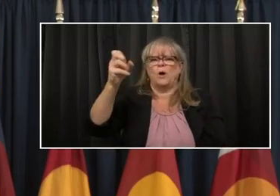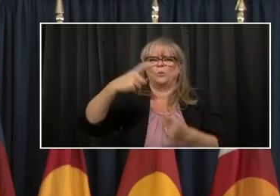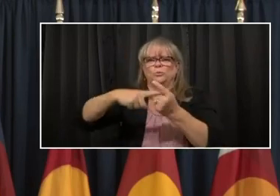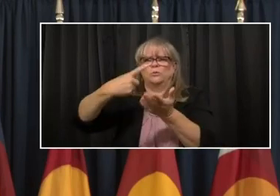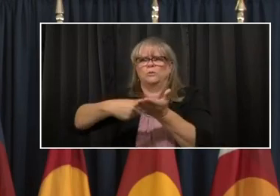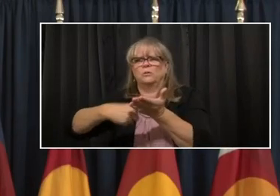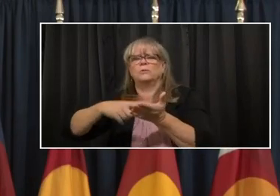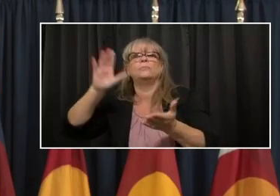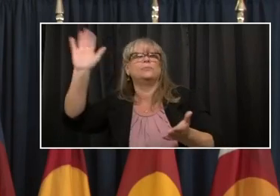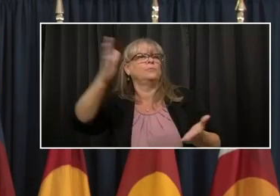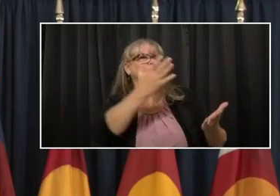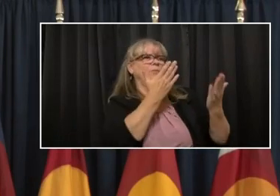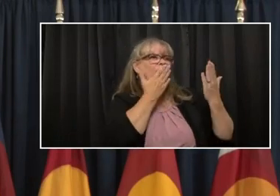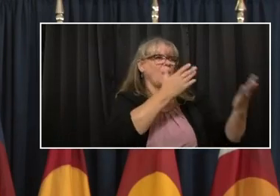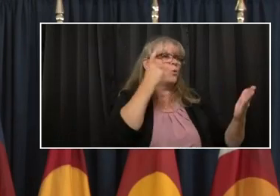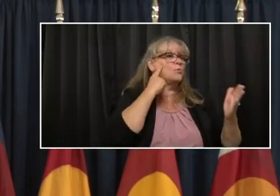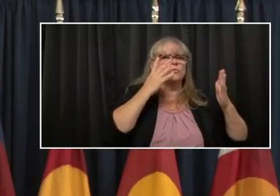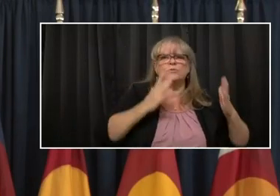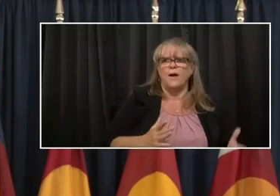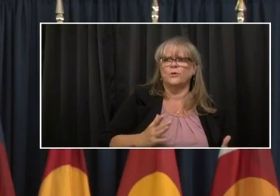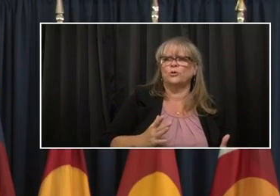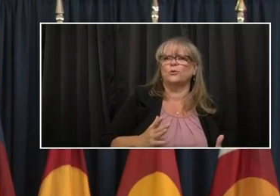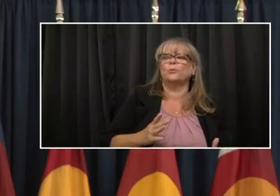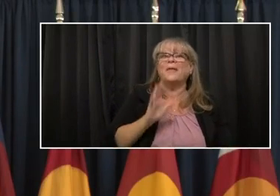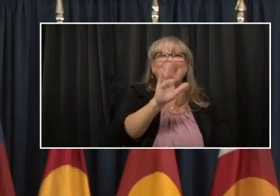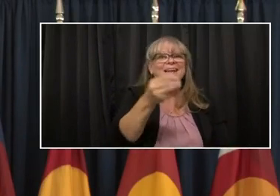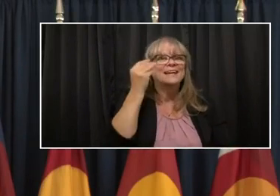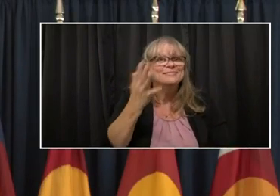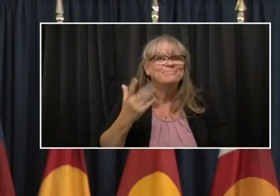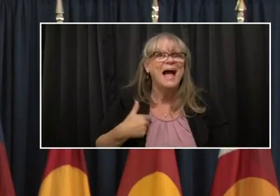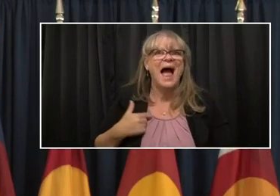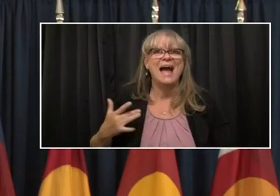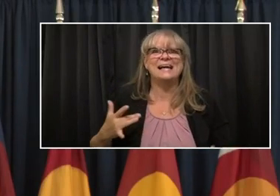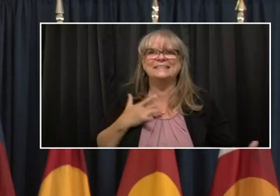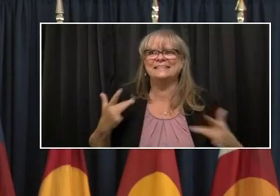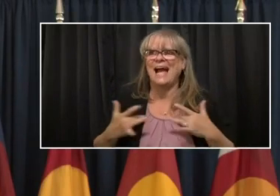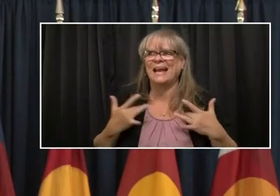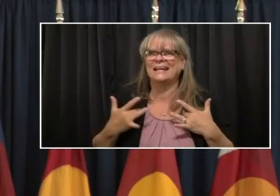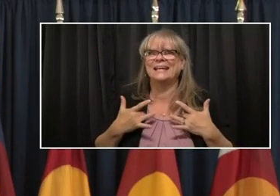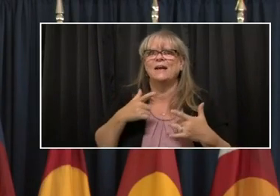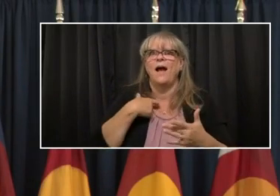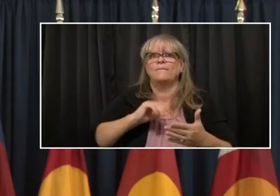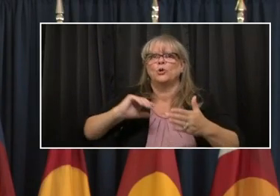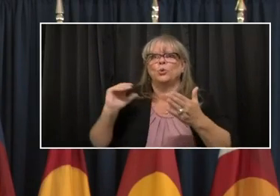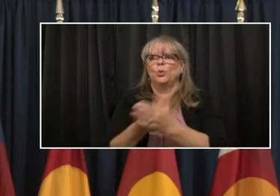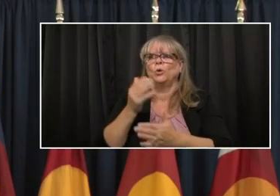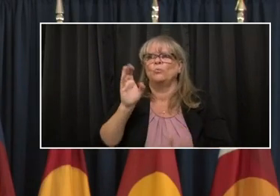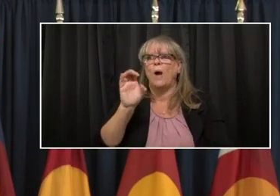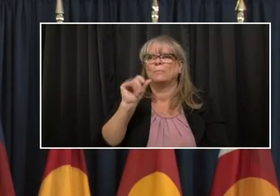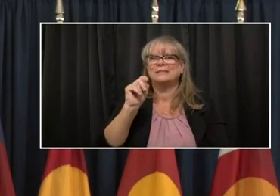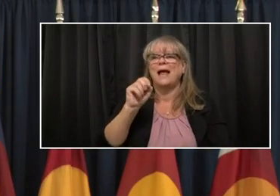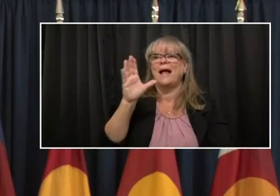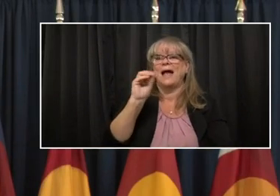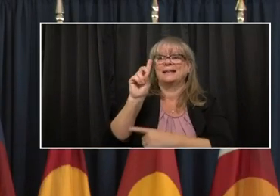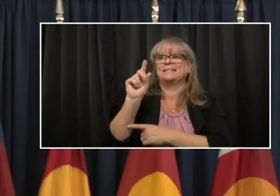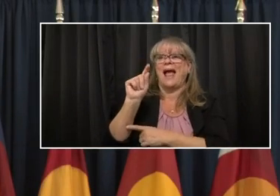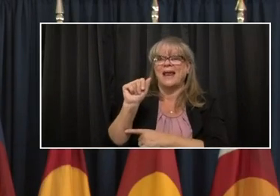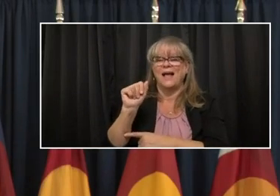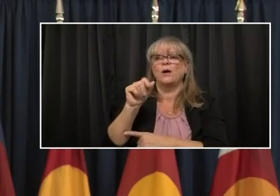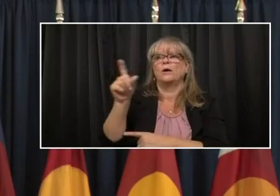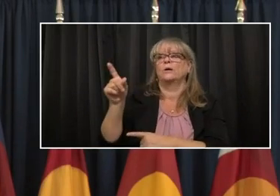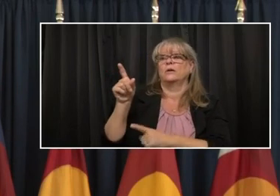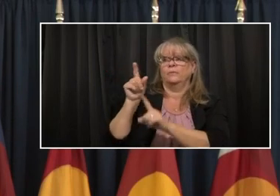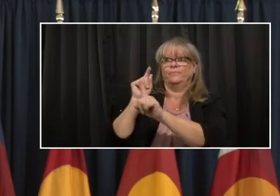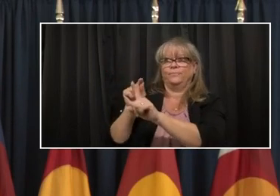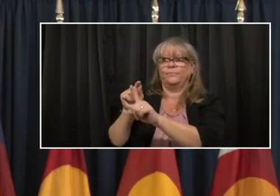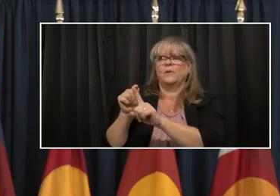very excited to share with you today the new website, data website that we have developed. As all of you